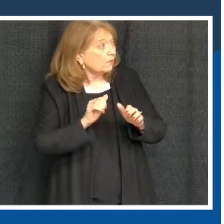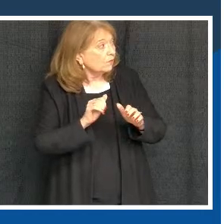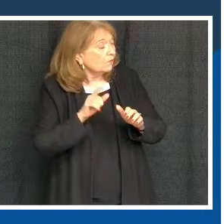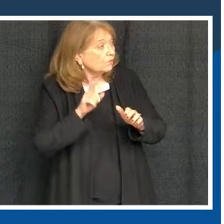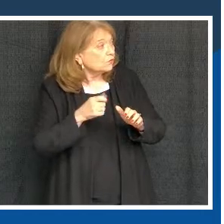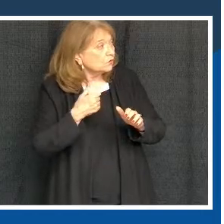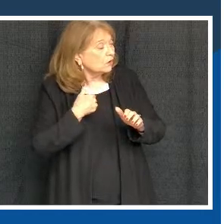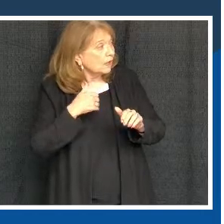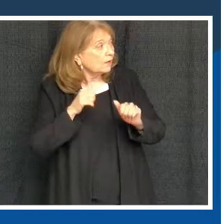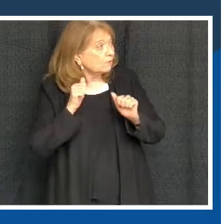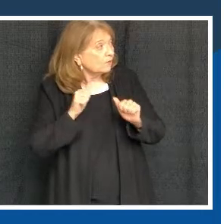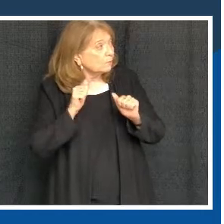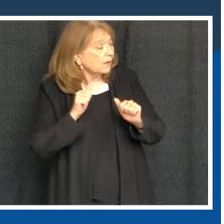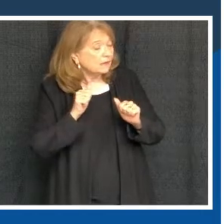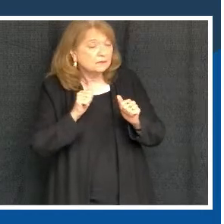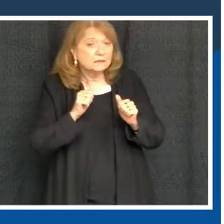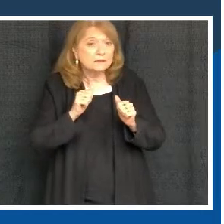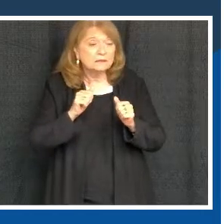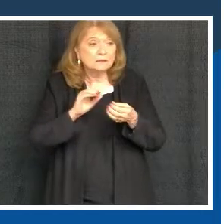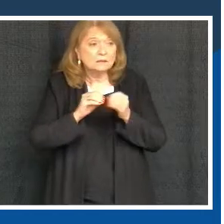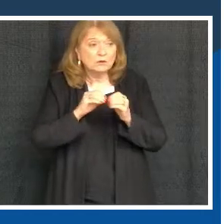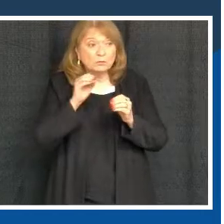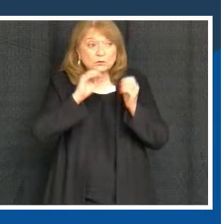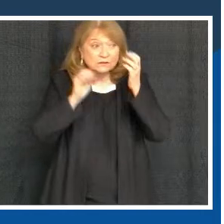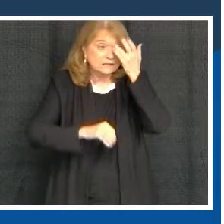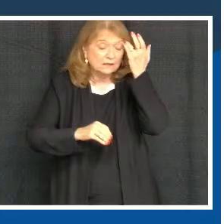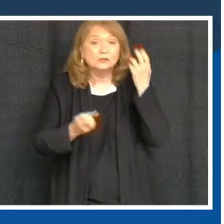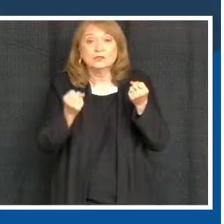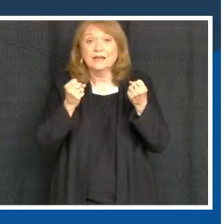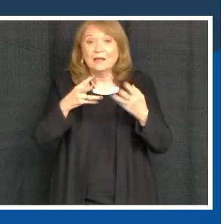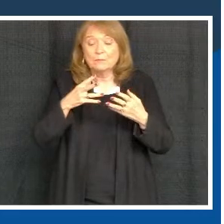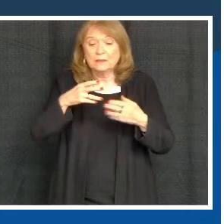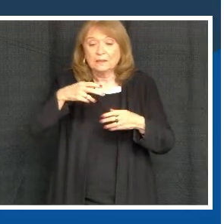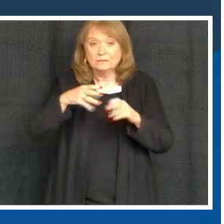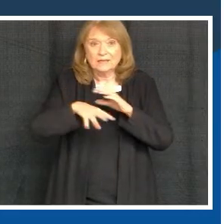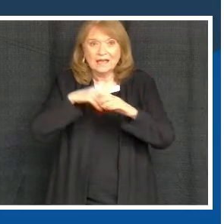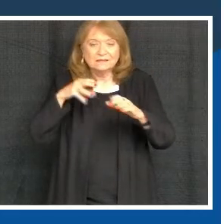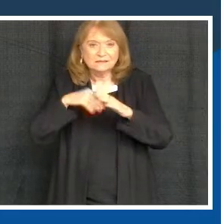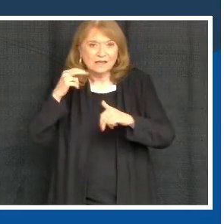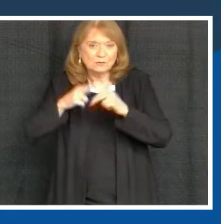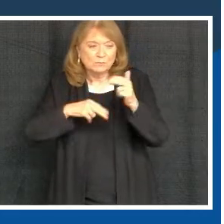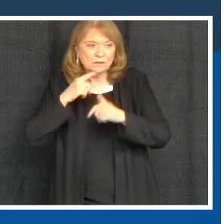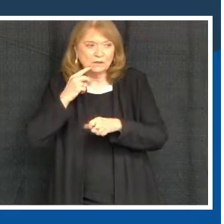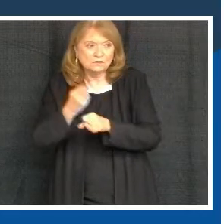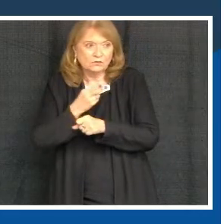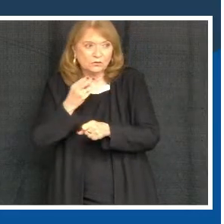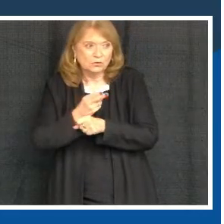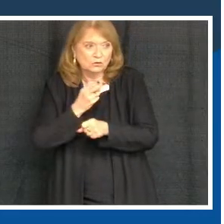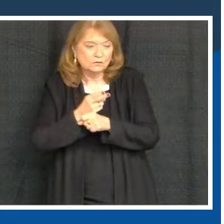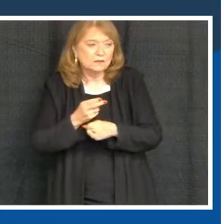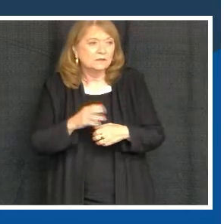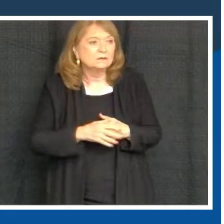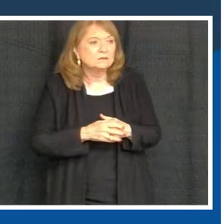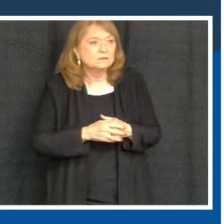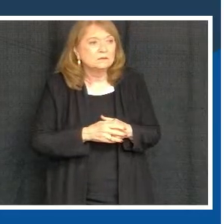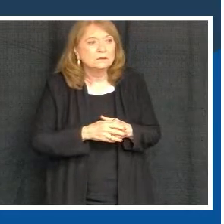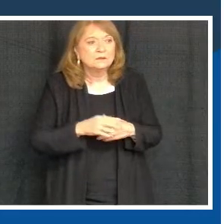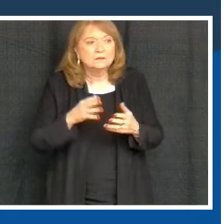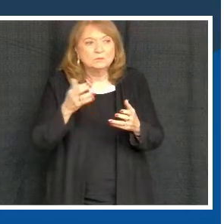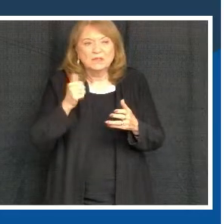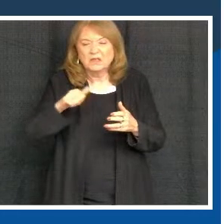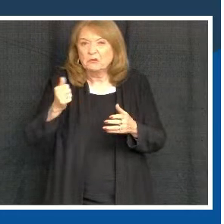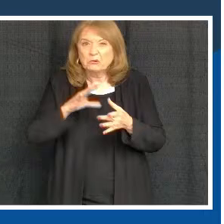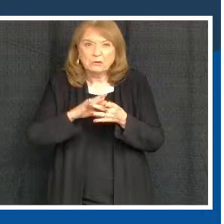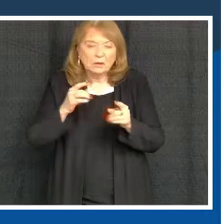you'll get a percentage and a number of portables in use in the section there. And then if there's any additional comments from the school system, we'll include